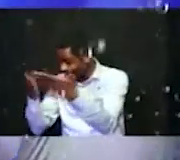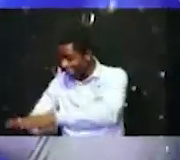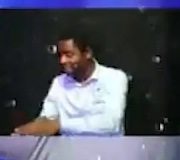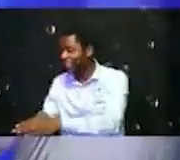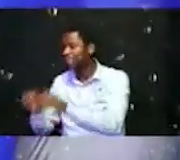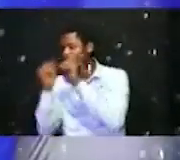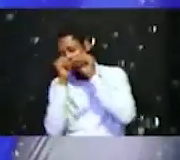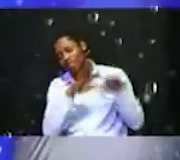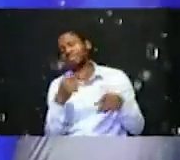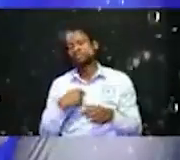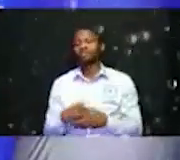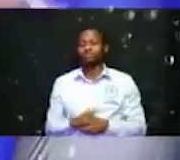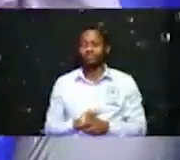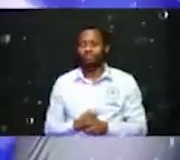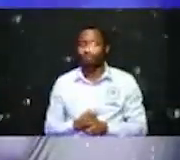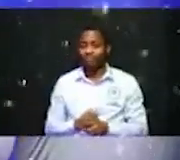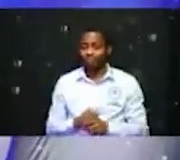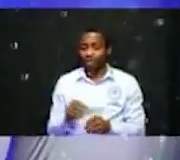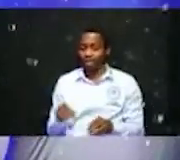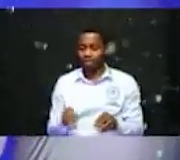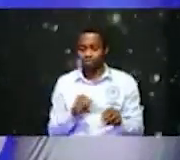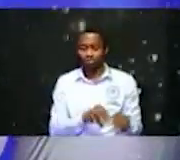I put on righteousness as my clothing.